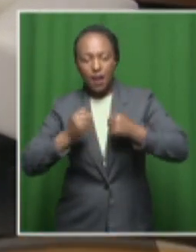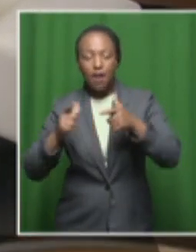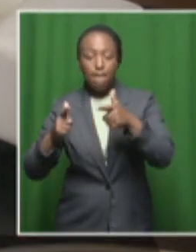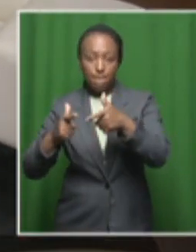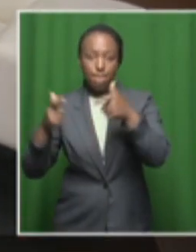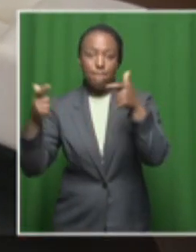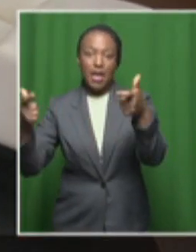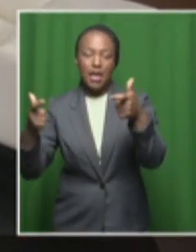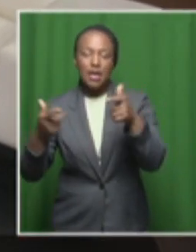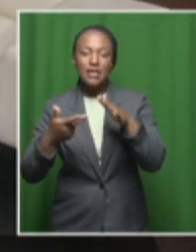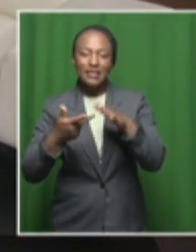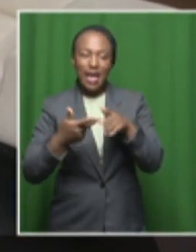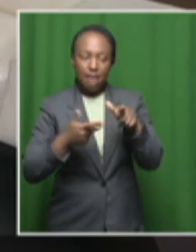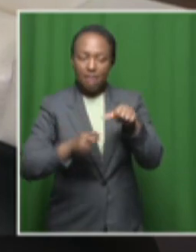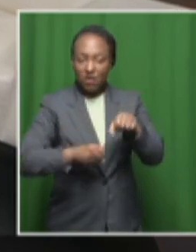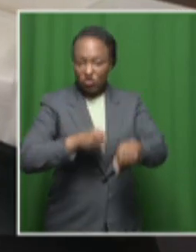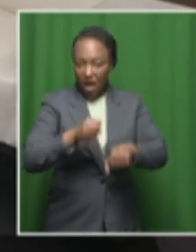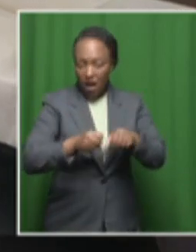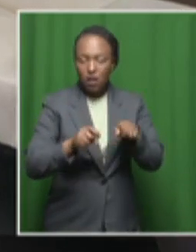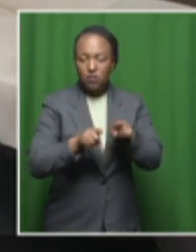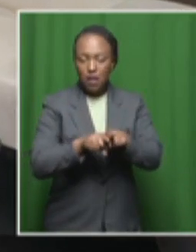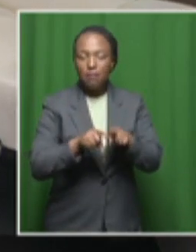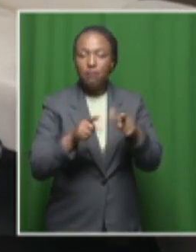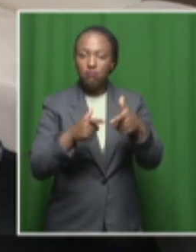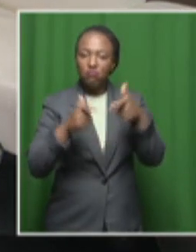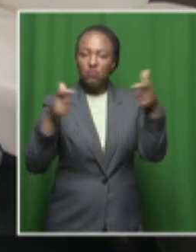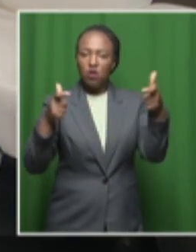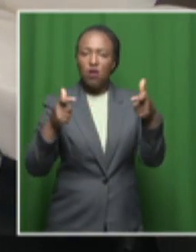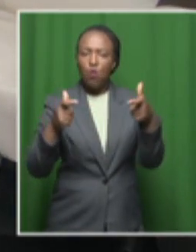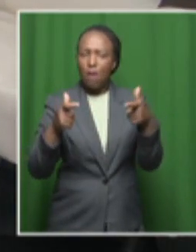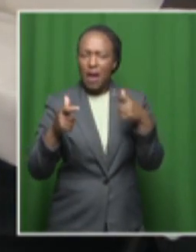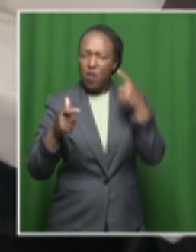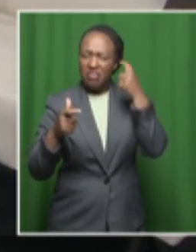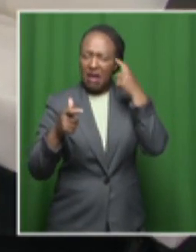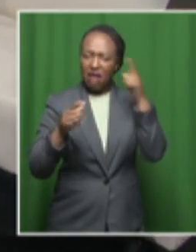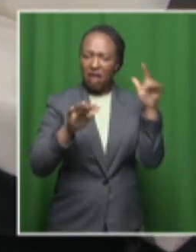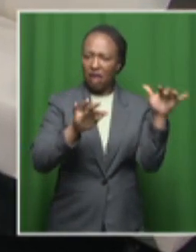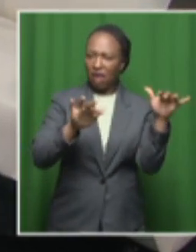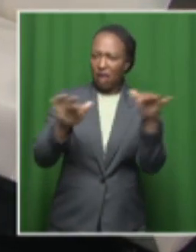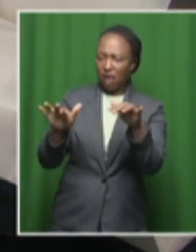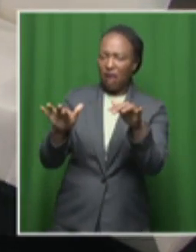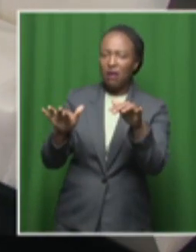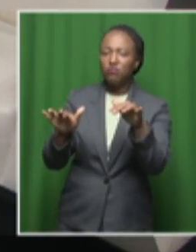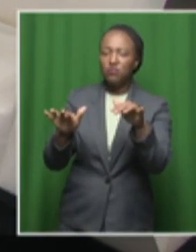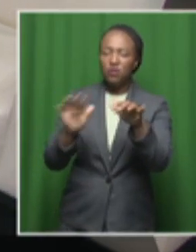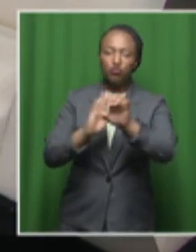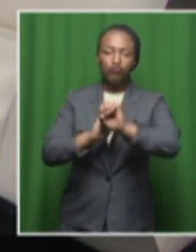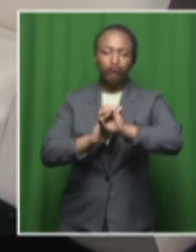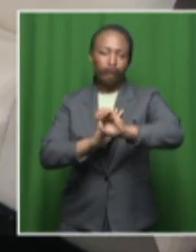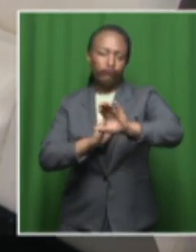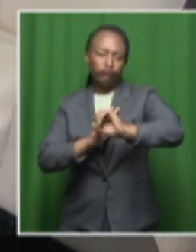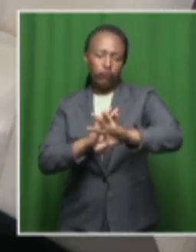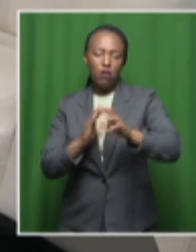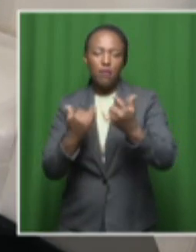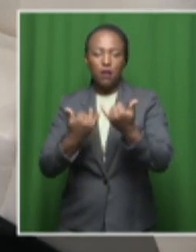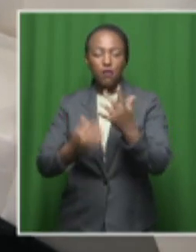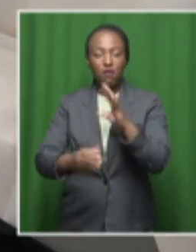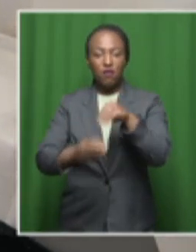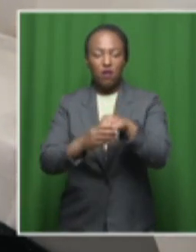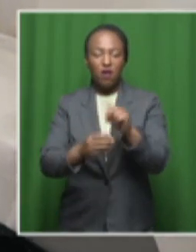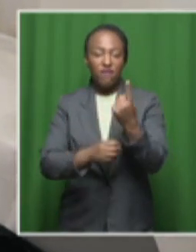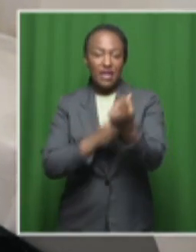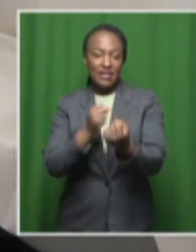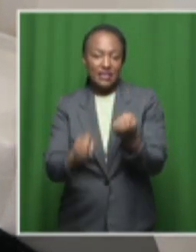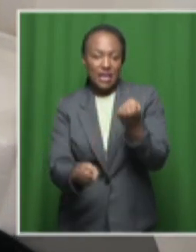also quite as big, and I don't think it's getting enough traction as it should be. Yes. But with our involvement, we're hoping to, since it's our first year, see